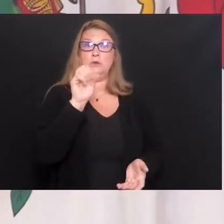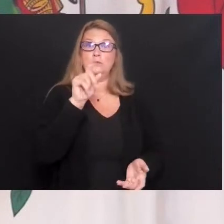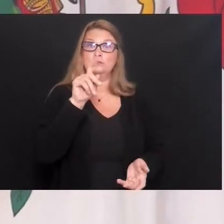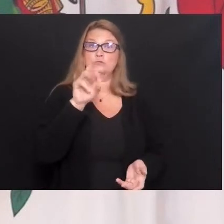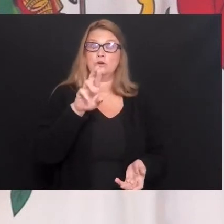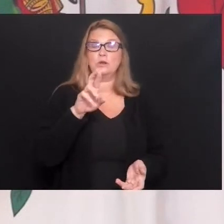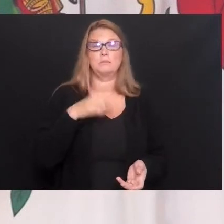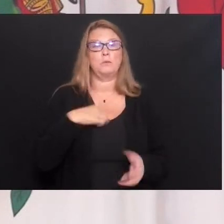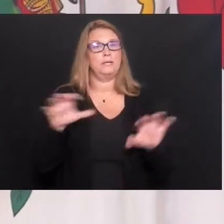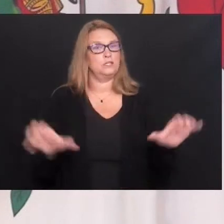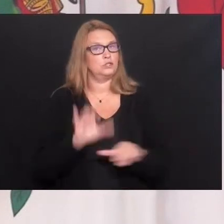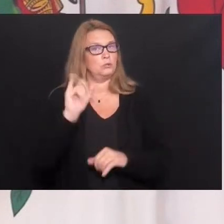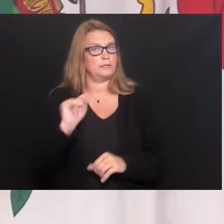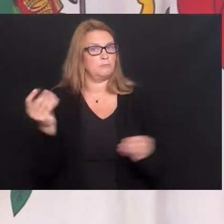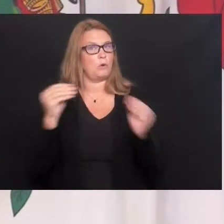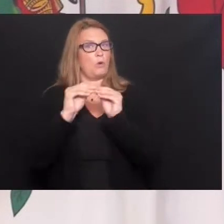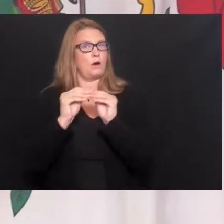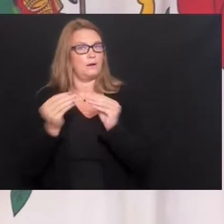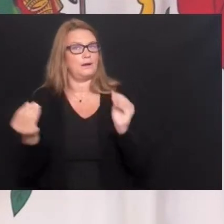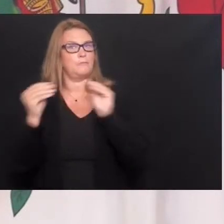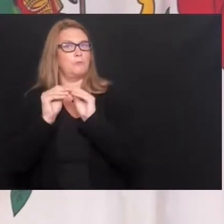to do it more and more and more.